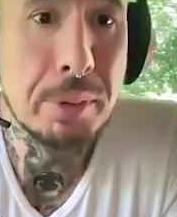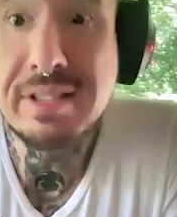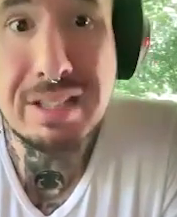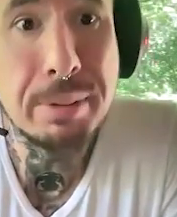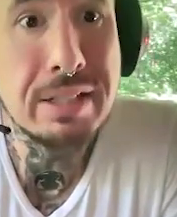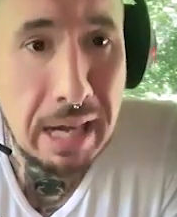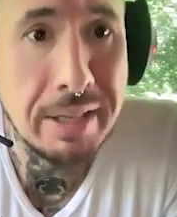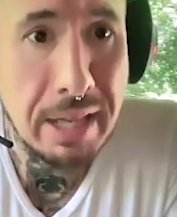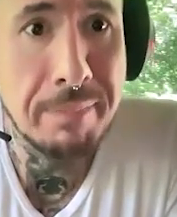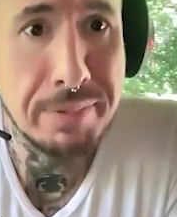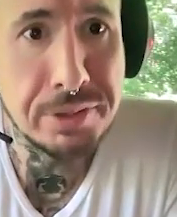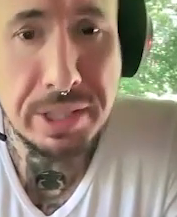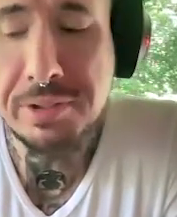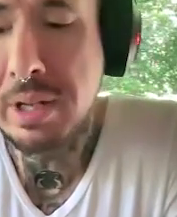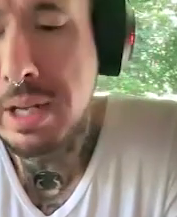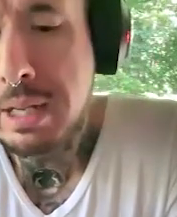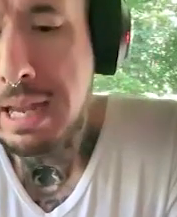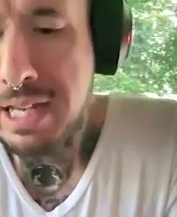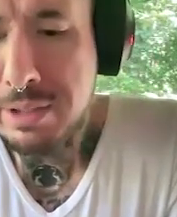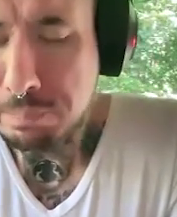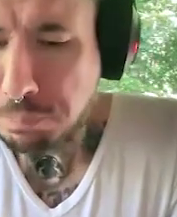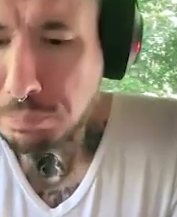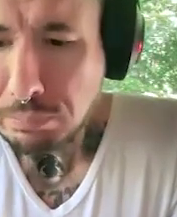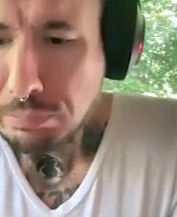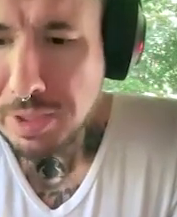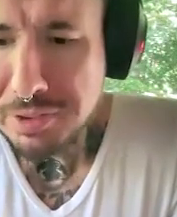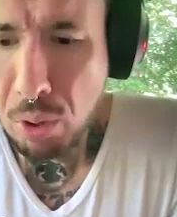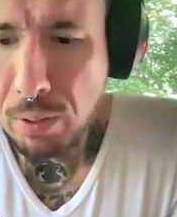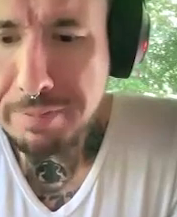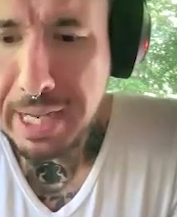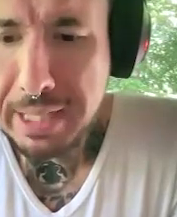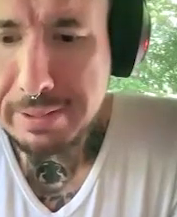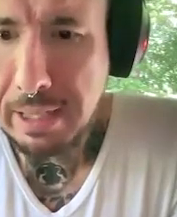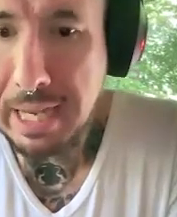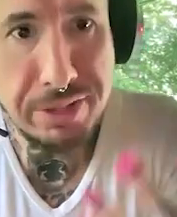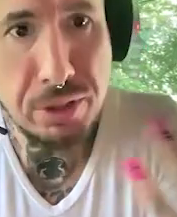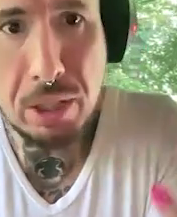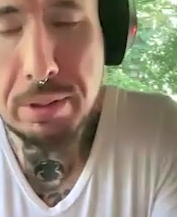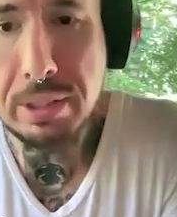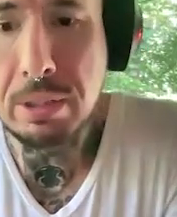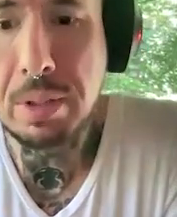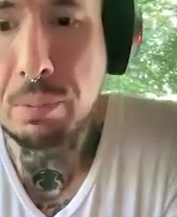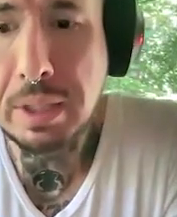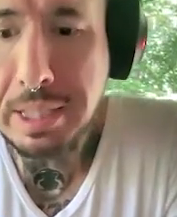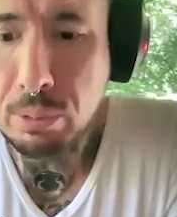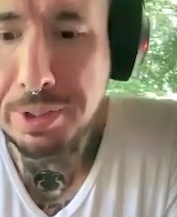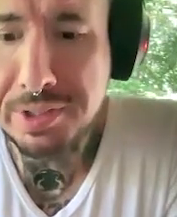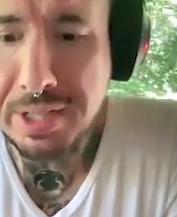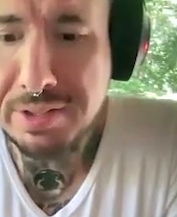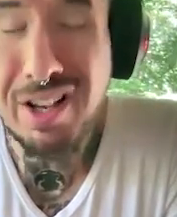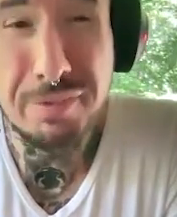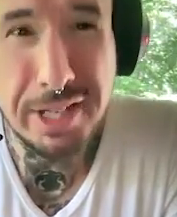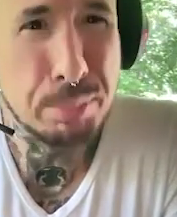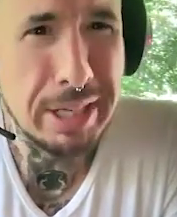yes, literally sleeping on the streets. And so all of that, as y'all heard it, it really